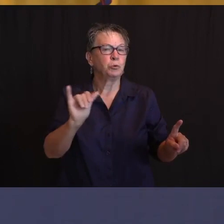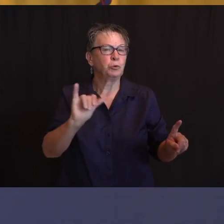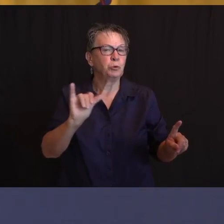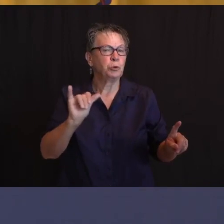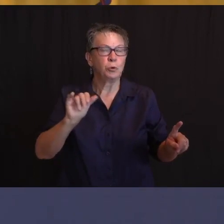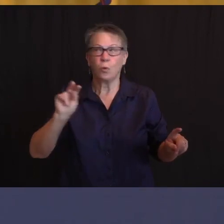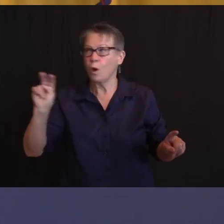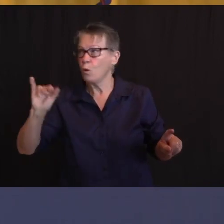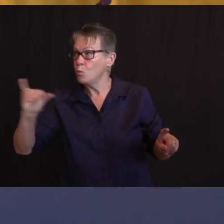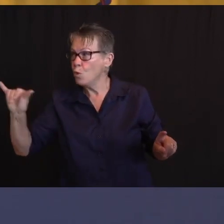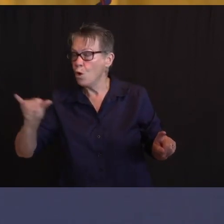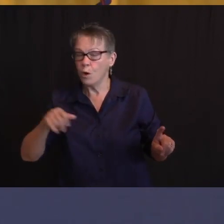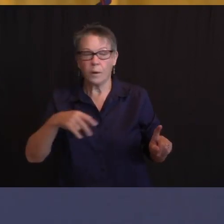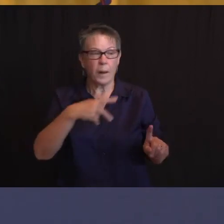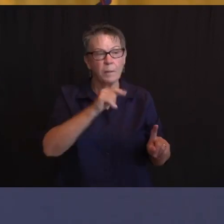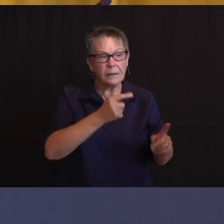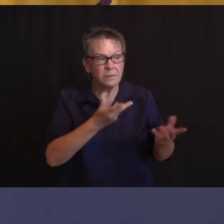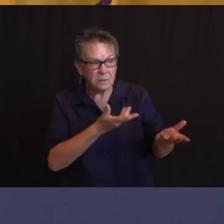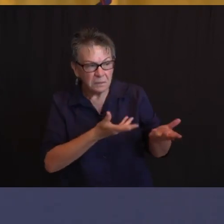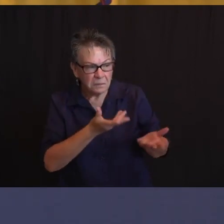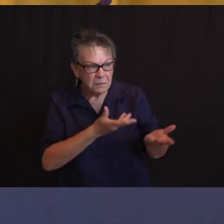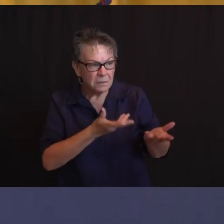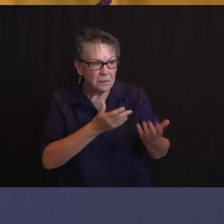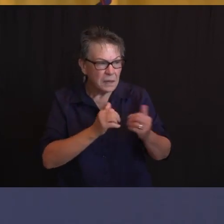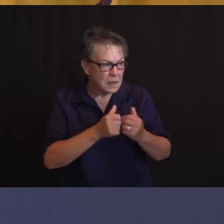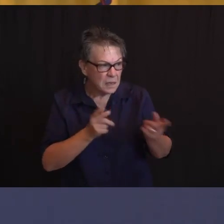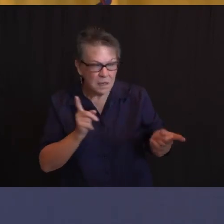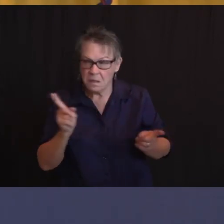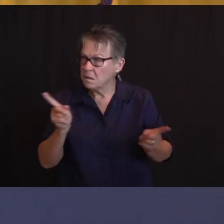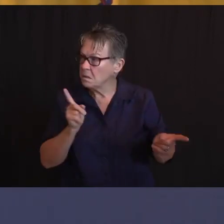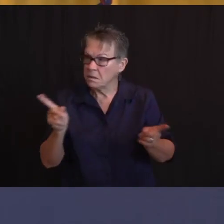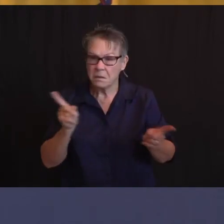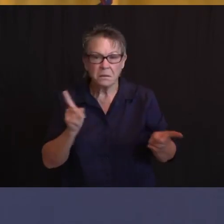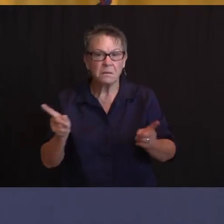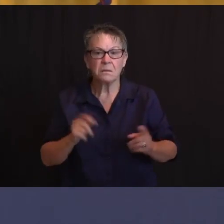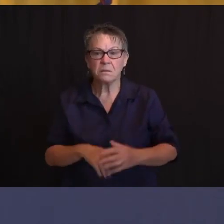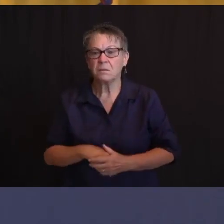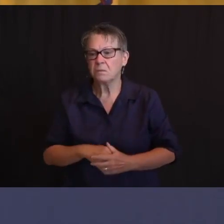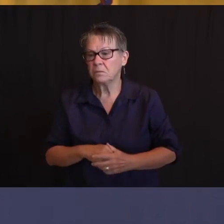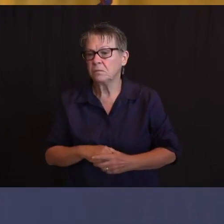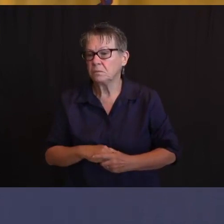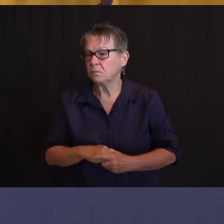I think that's it. Again, we're virtual for the weekend,